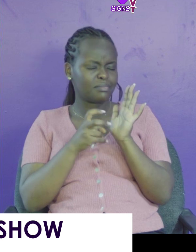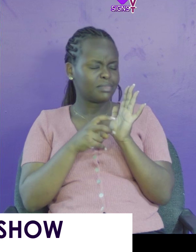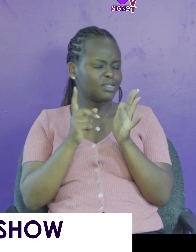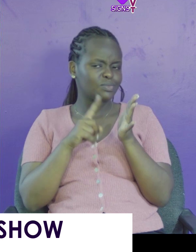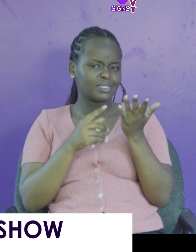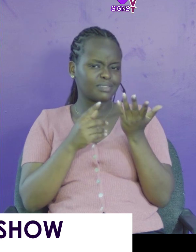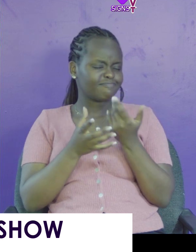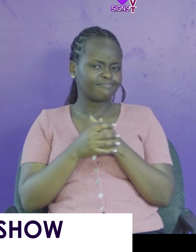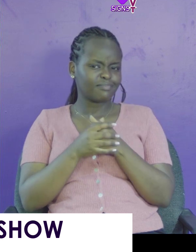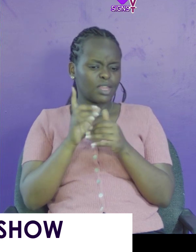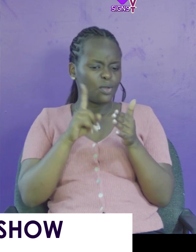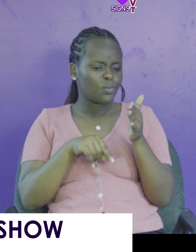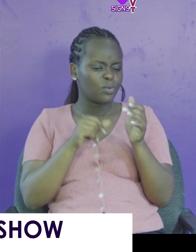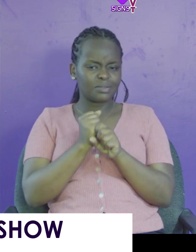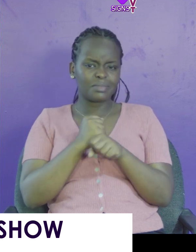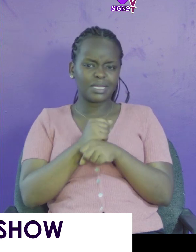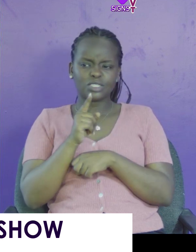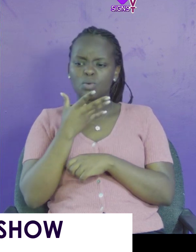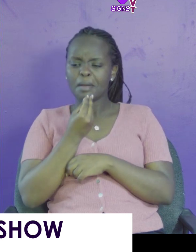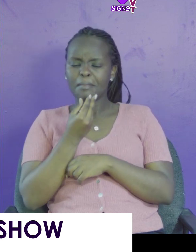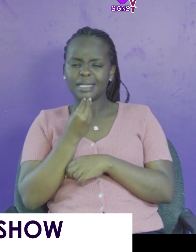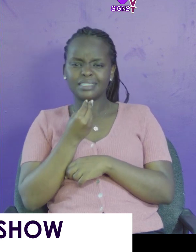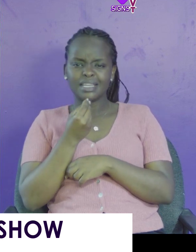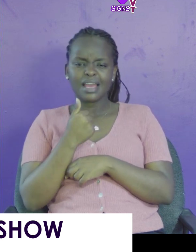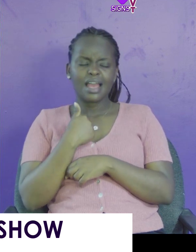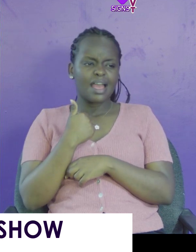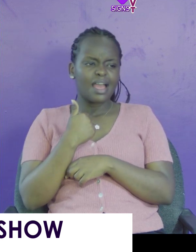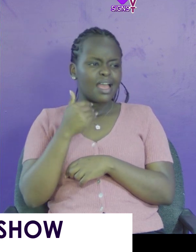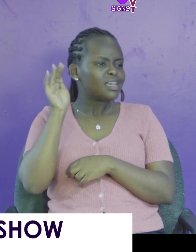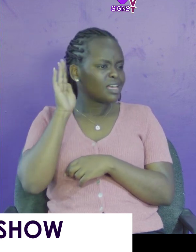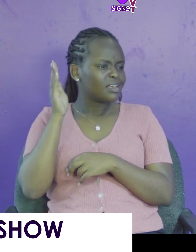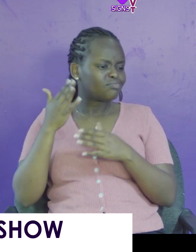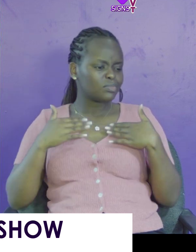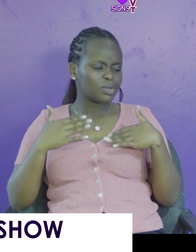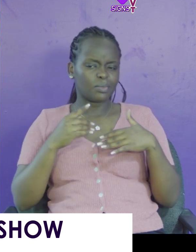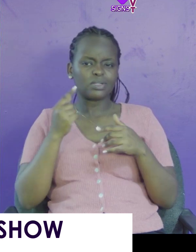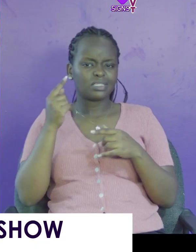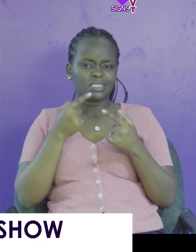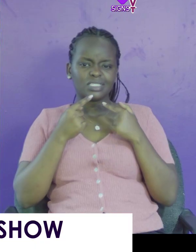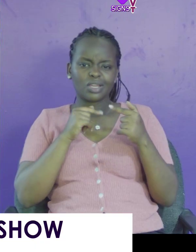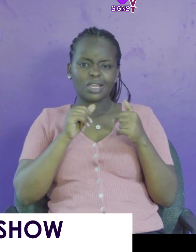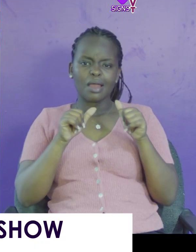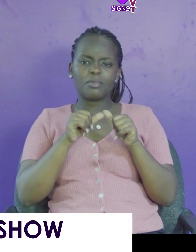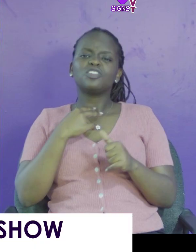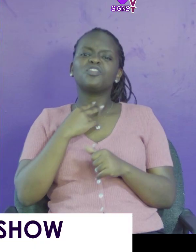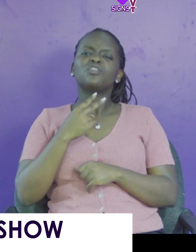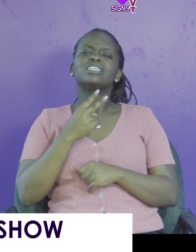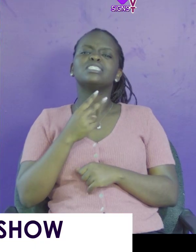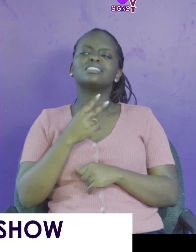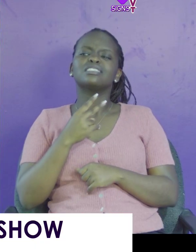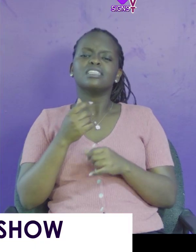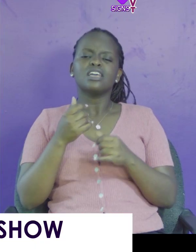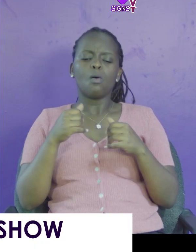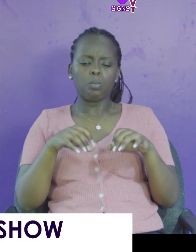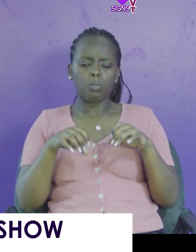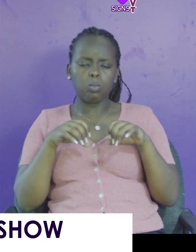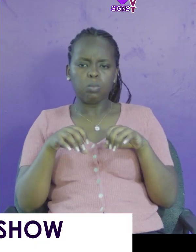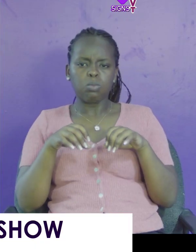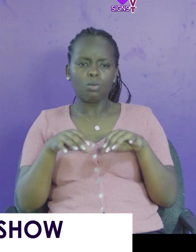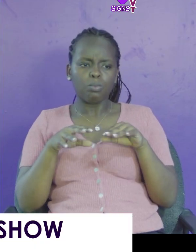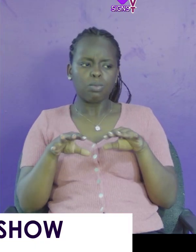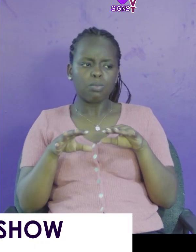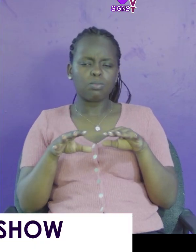What makes you a man? I hear people talk of voices. I should have a bass. If I have a soprano, am I a man? I